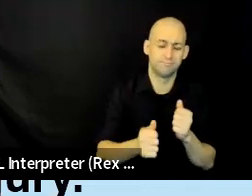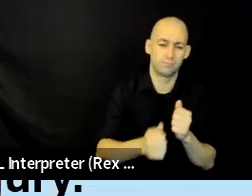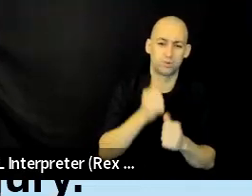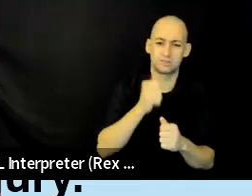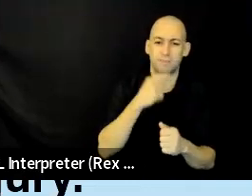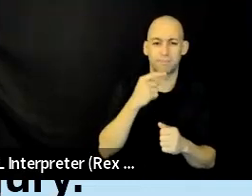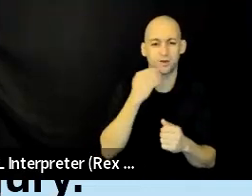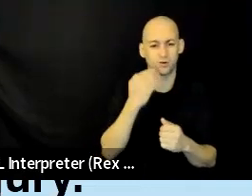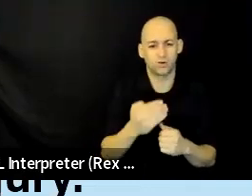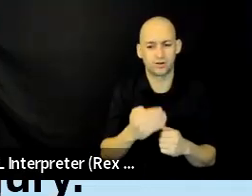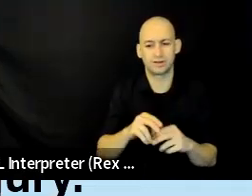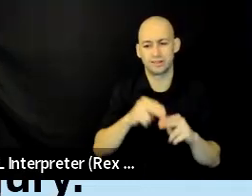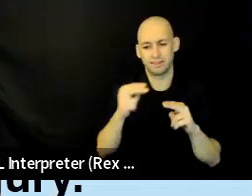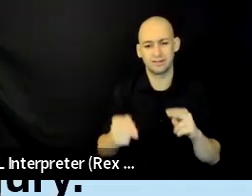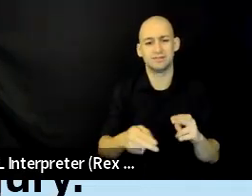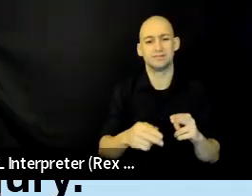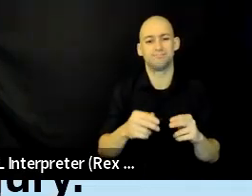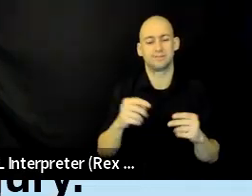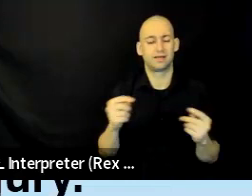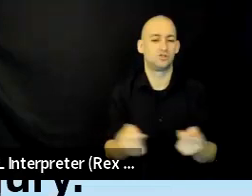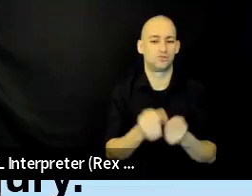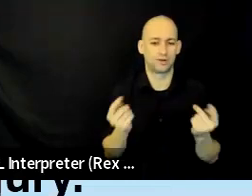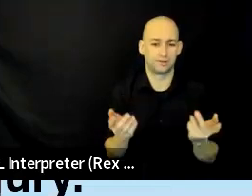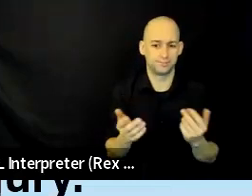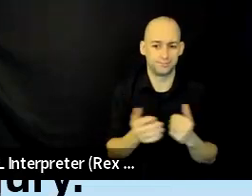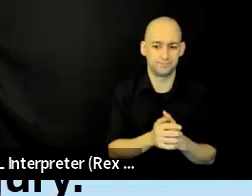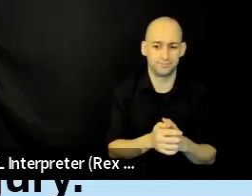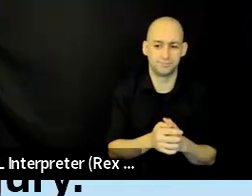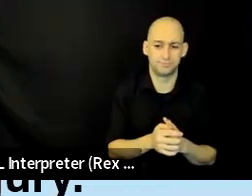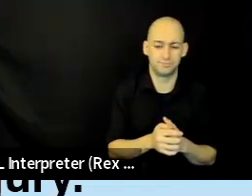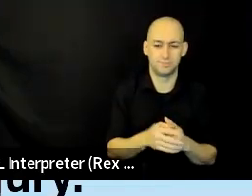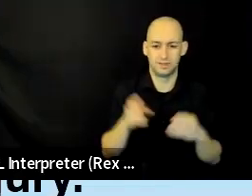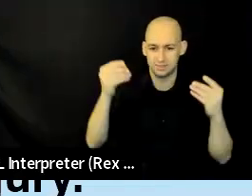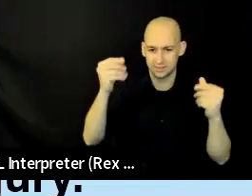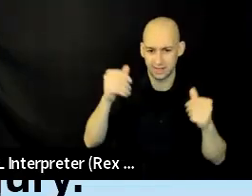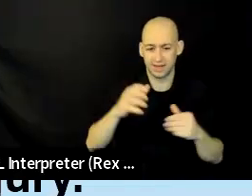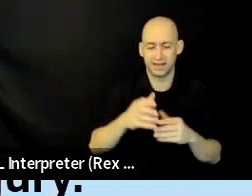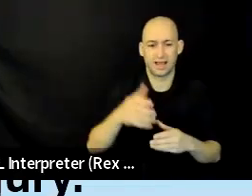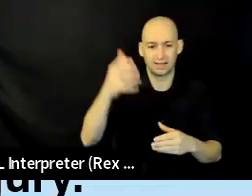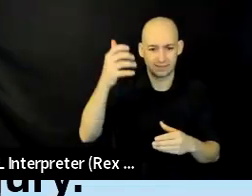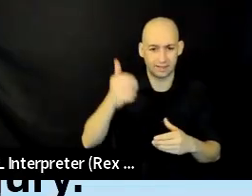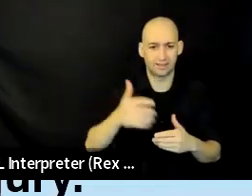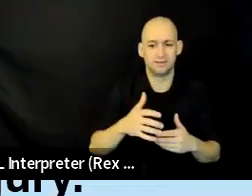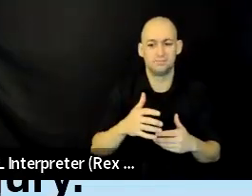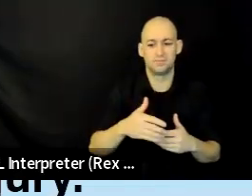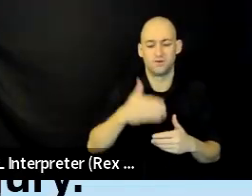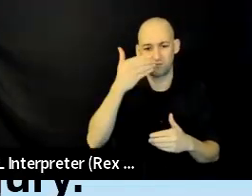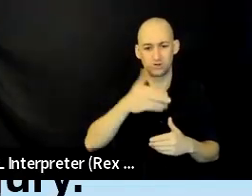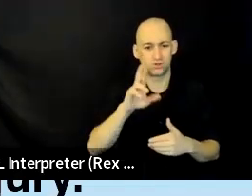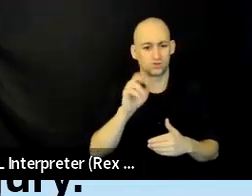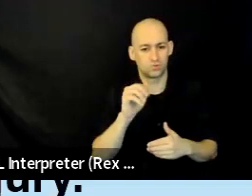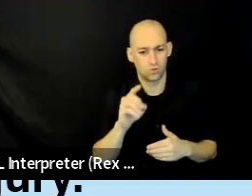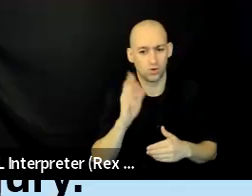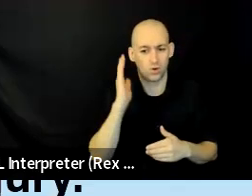injury. Proposed undercrossing, San Paso Circle frontage road, and closing median opening will